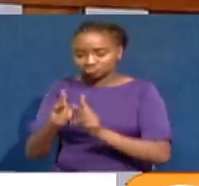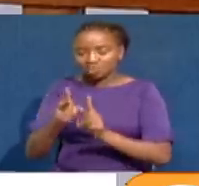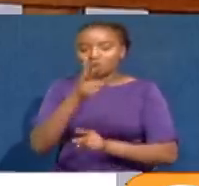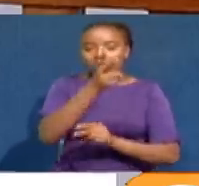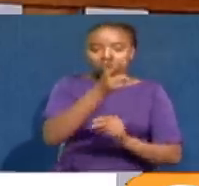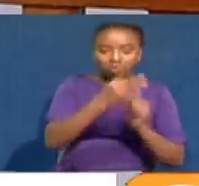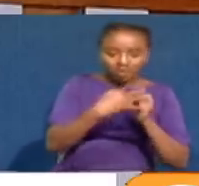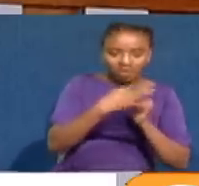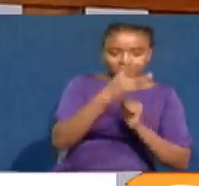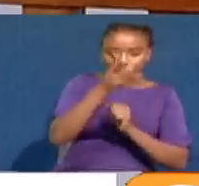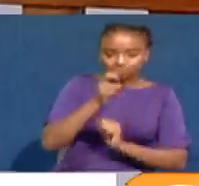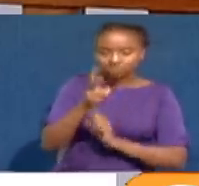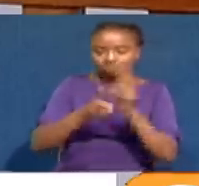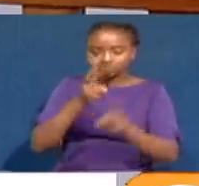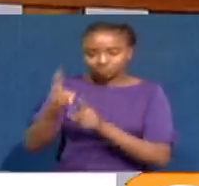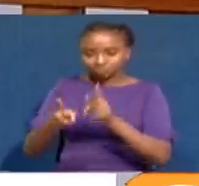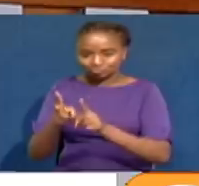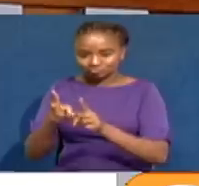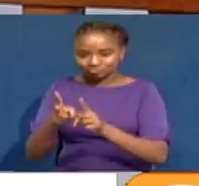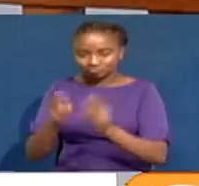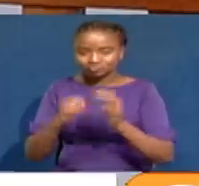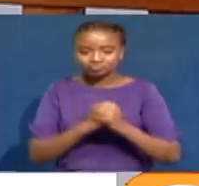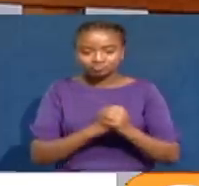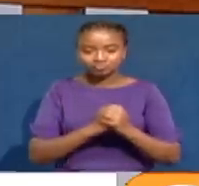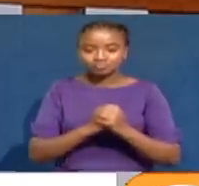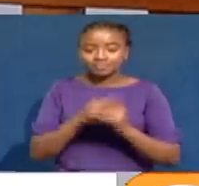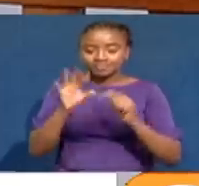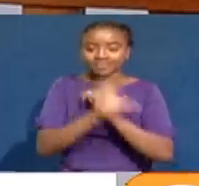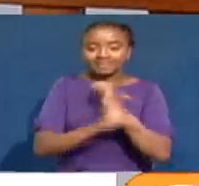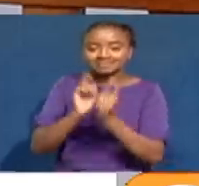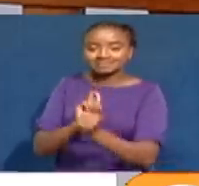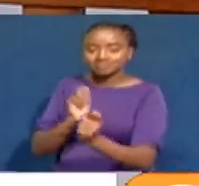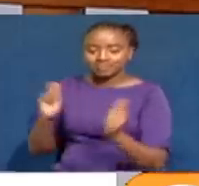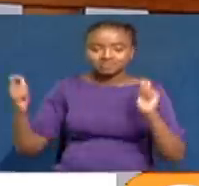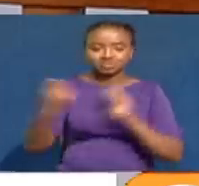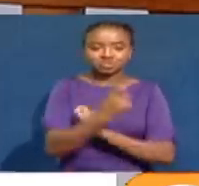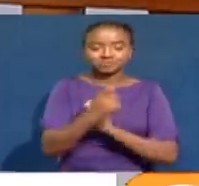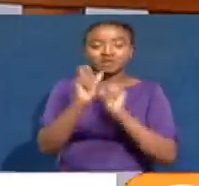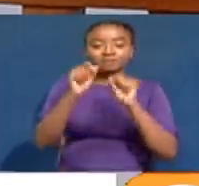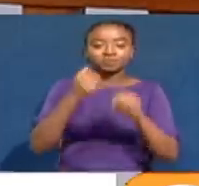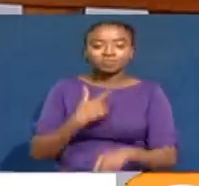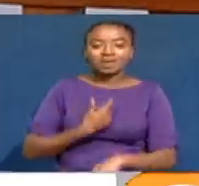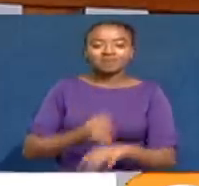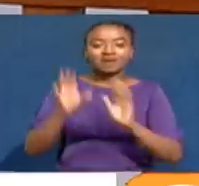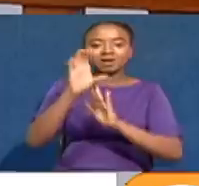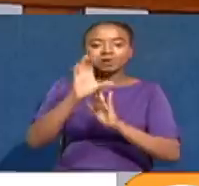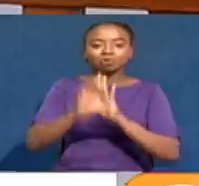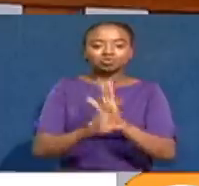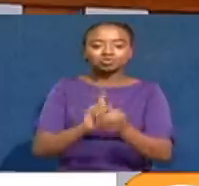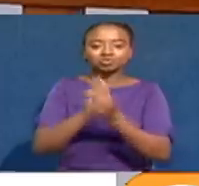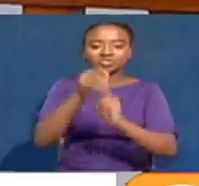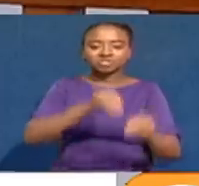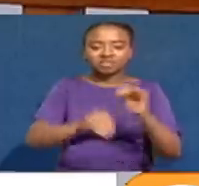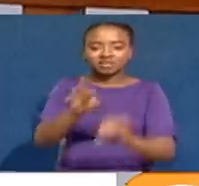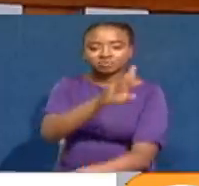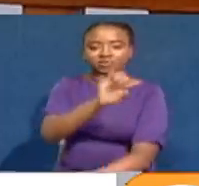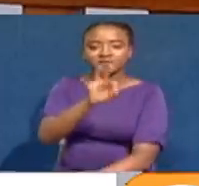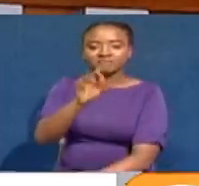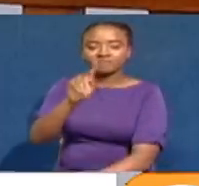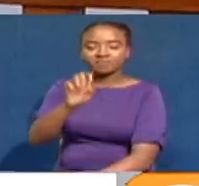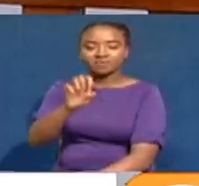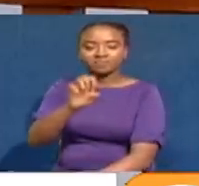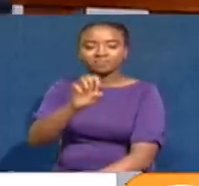2022, we will get the country to shift and do a kind of a referendum on this kind of leadership, it should never happen again